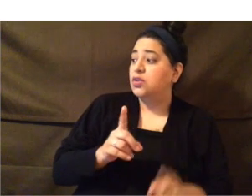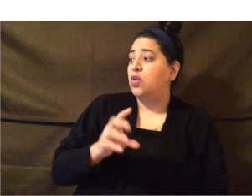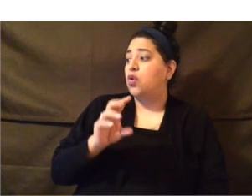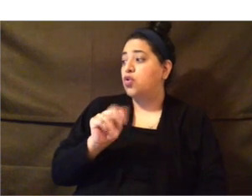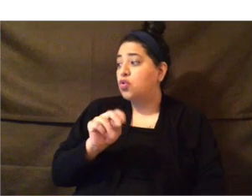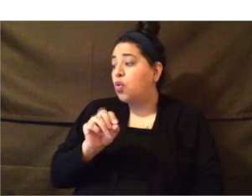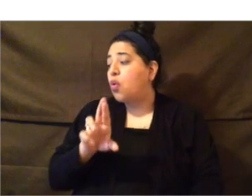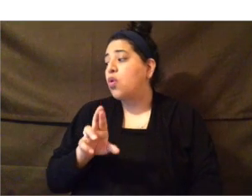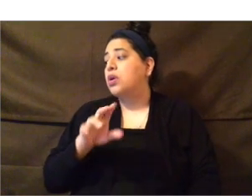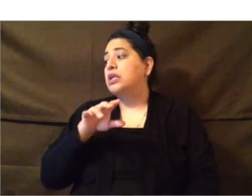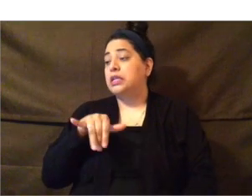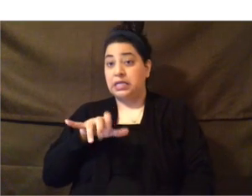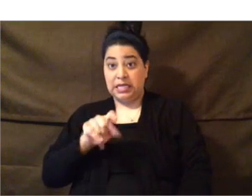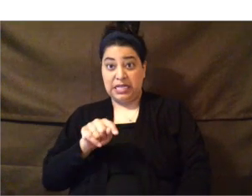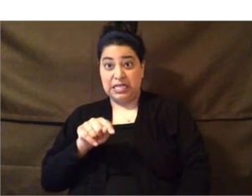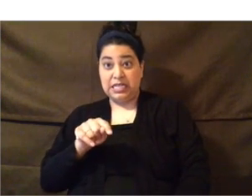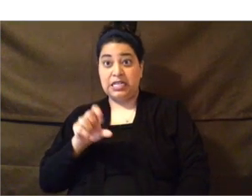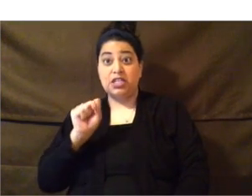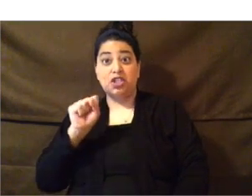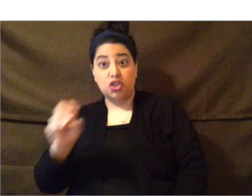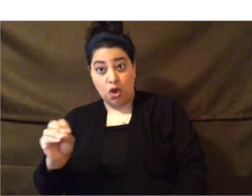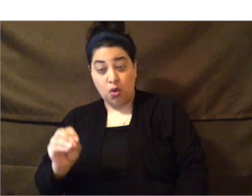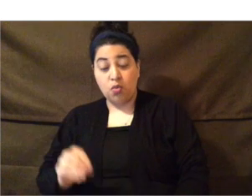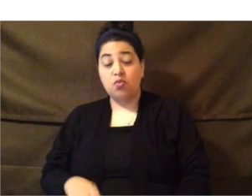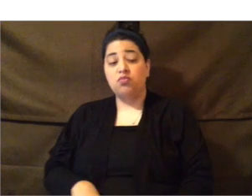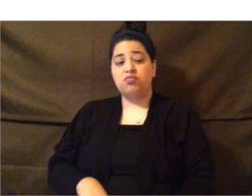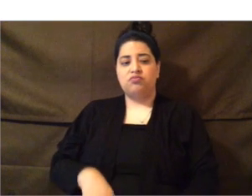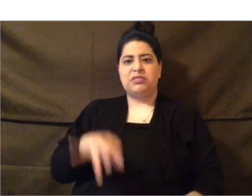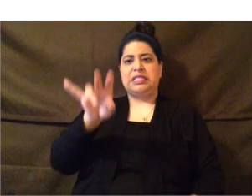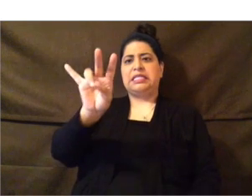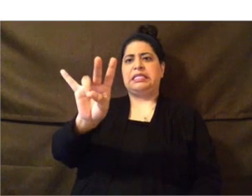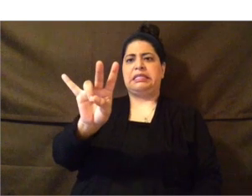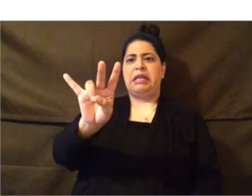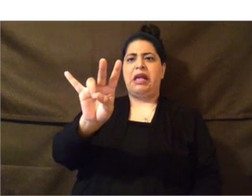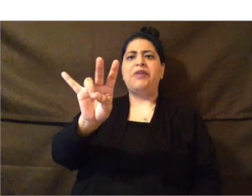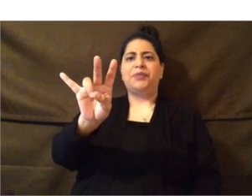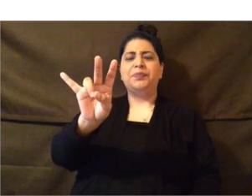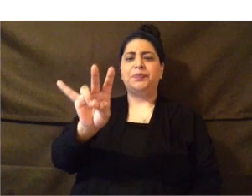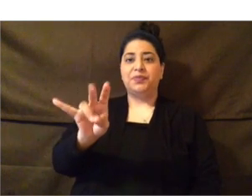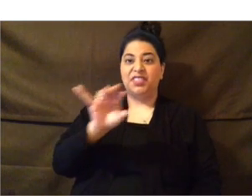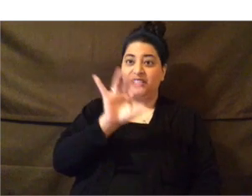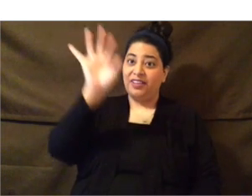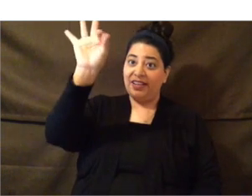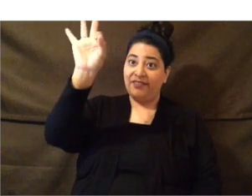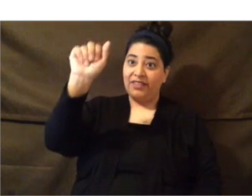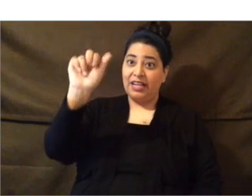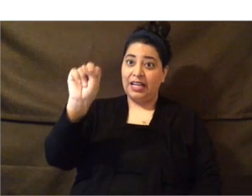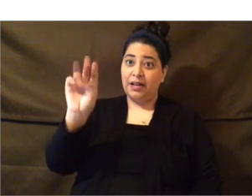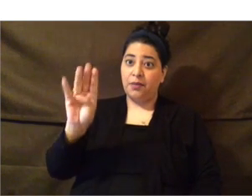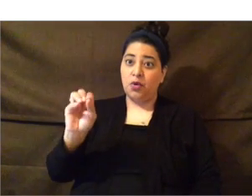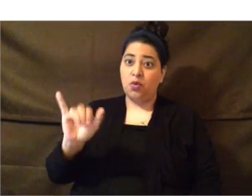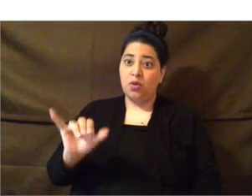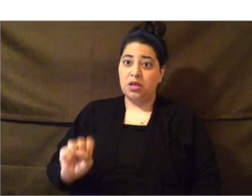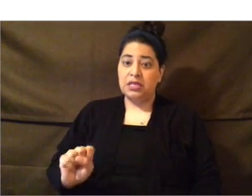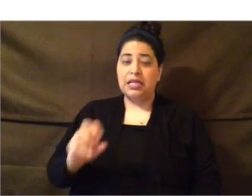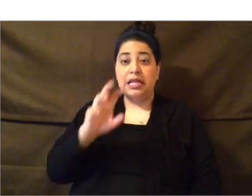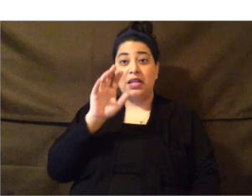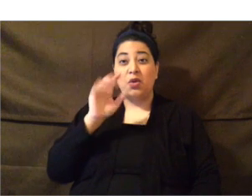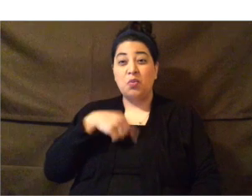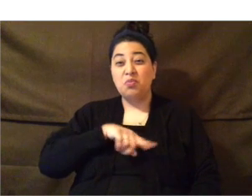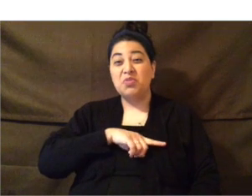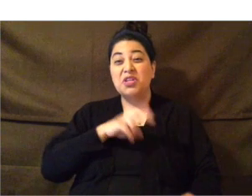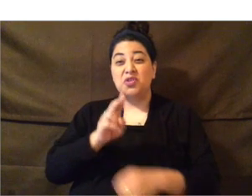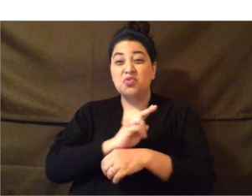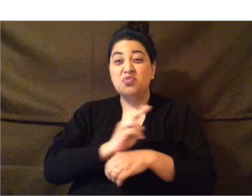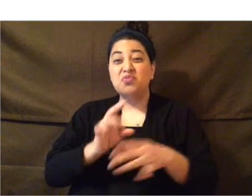For and nor, but, or, yet, and so. And those are our 7 coordinating conjunctions. And we use